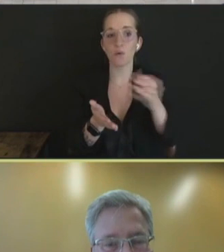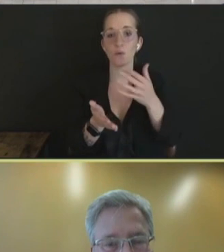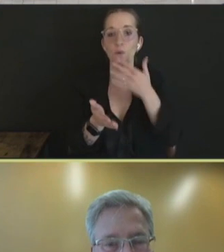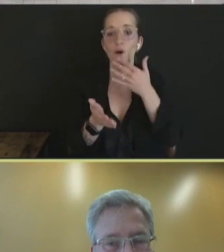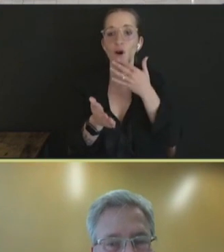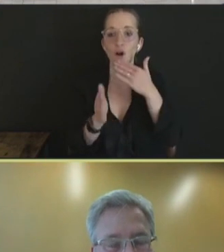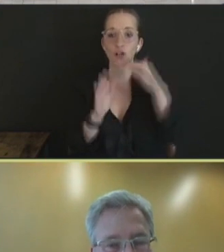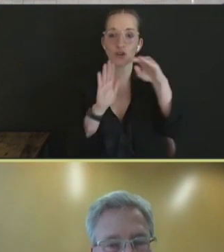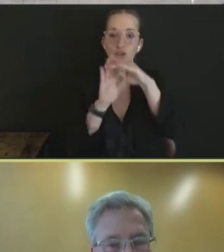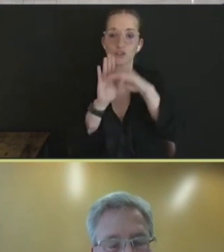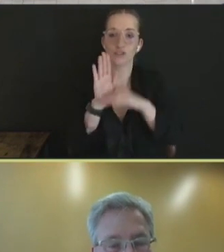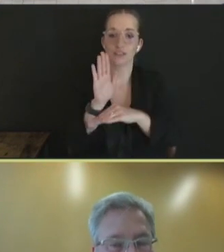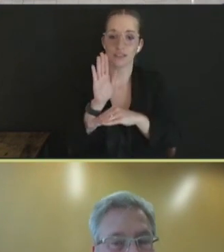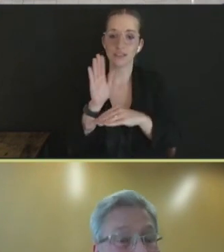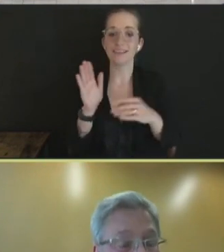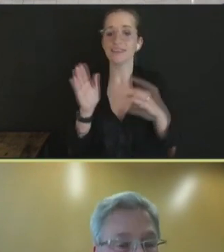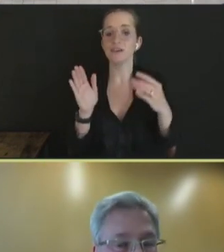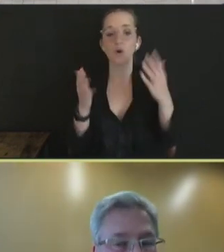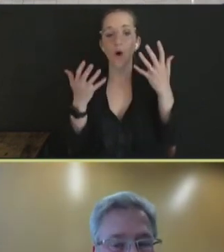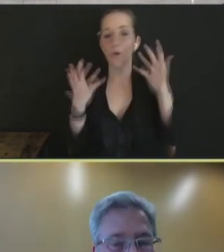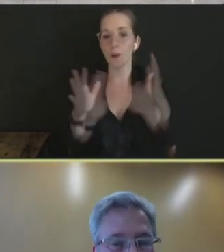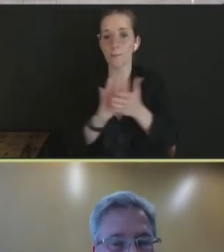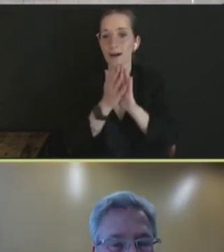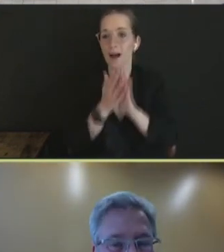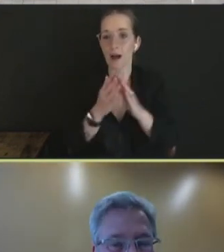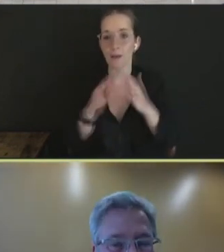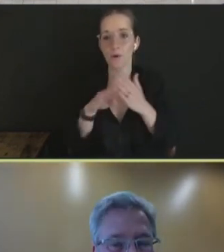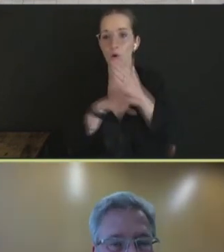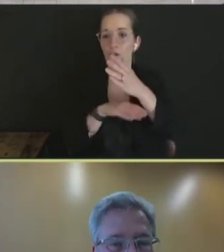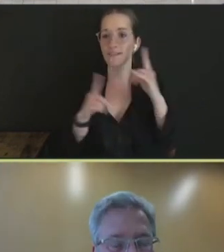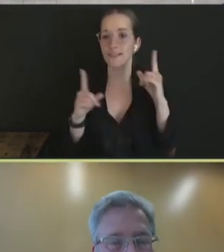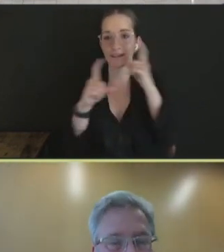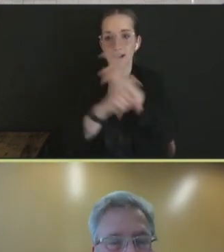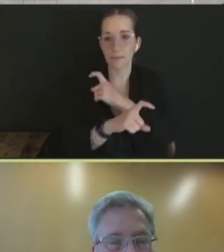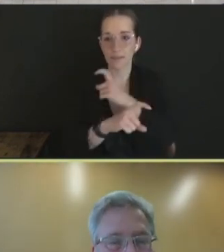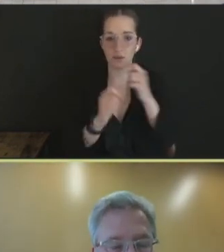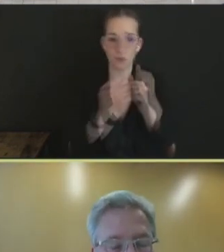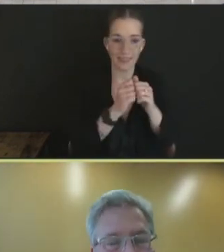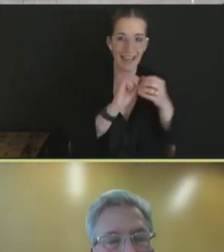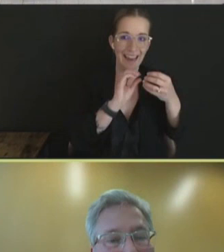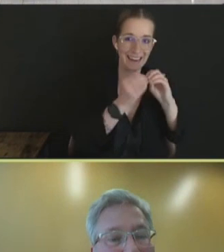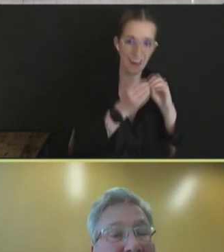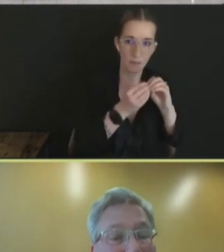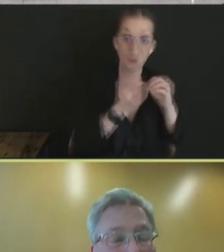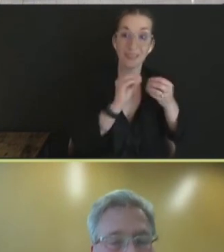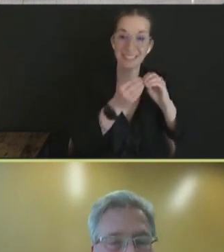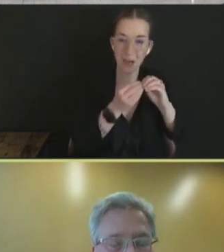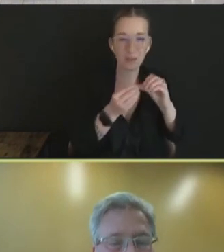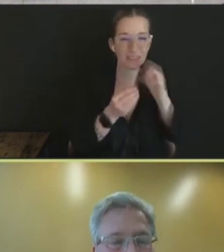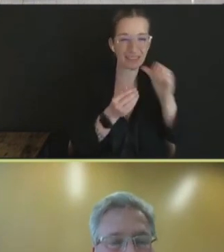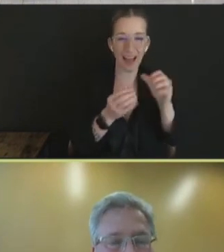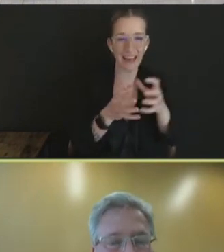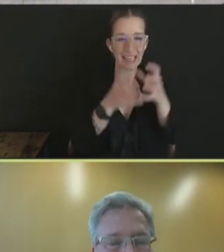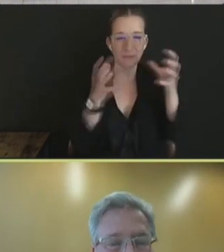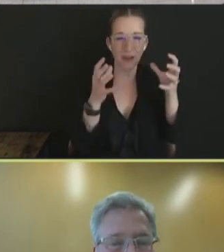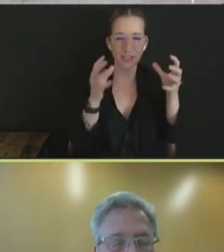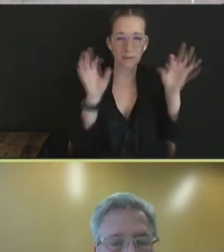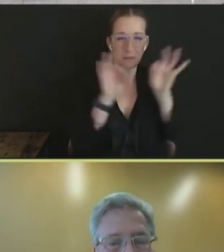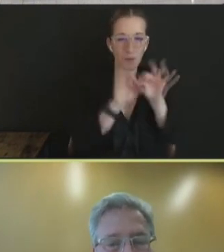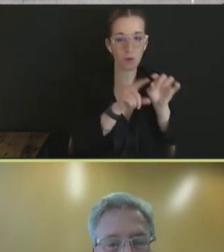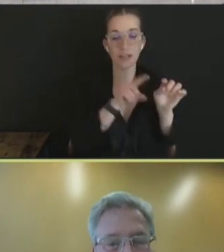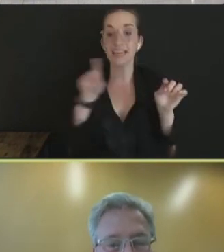in the numbers because the absolute numbers are not what's important, but it's the relative